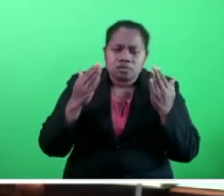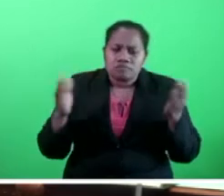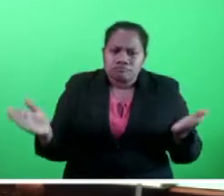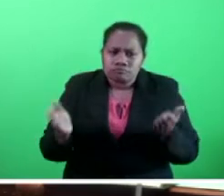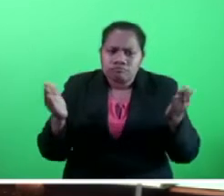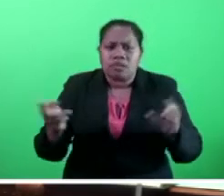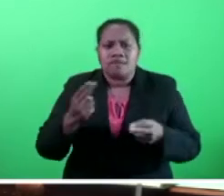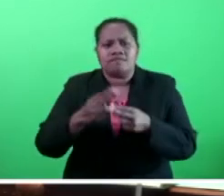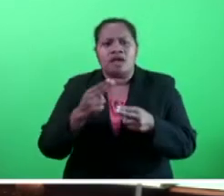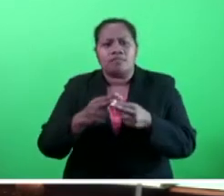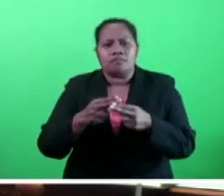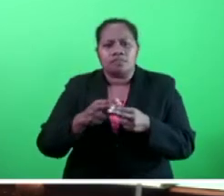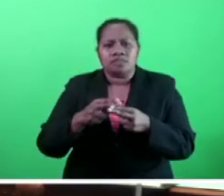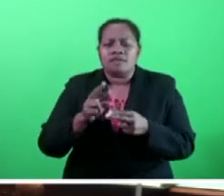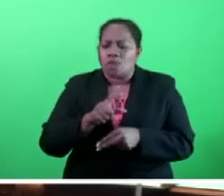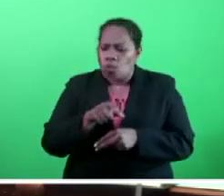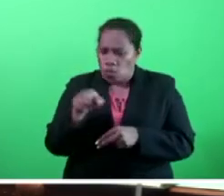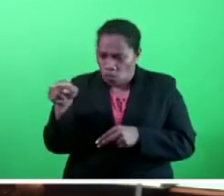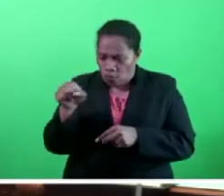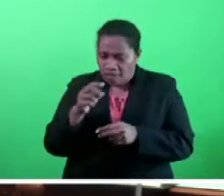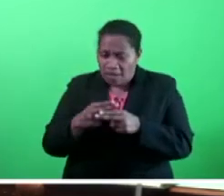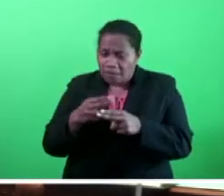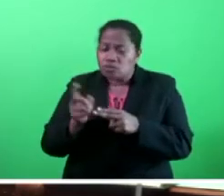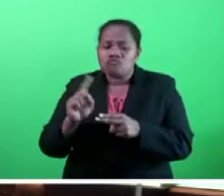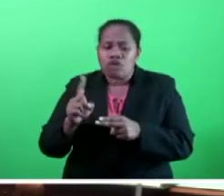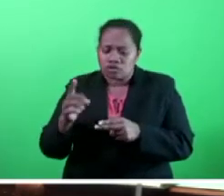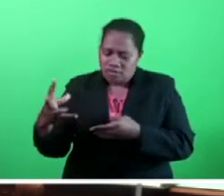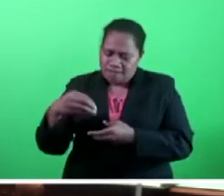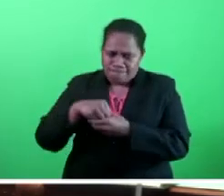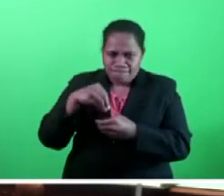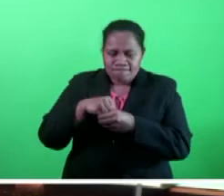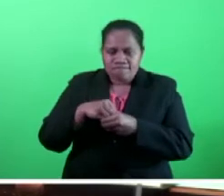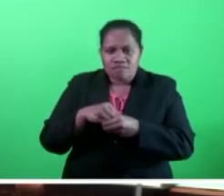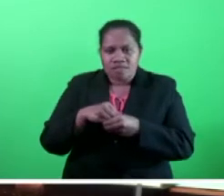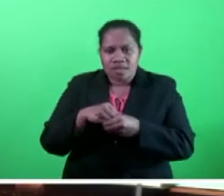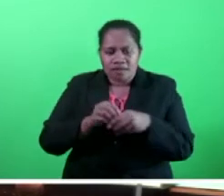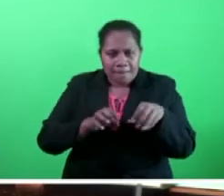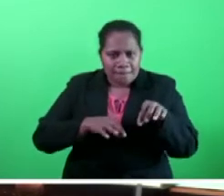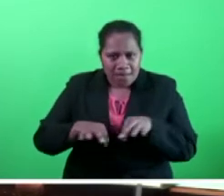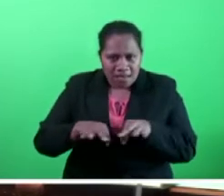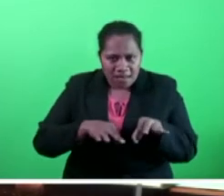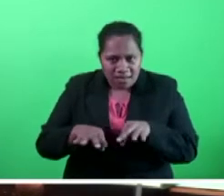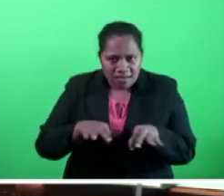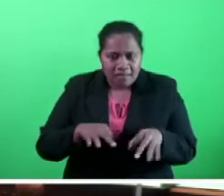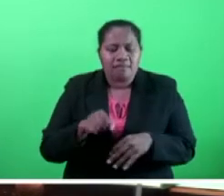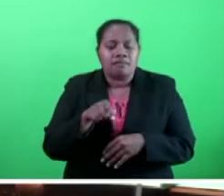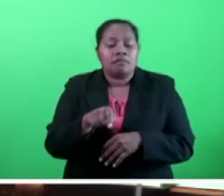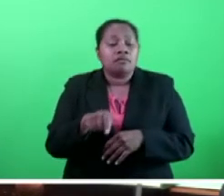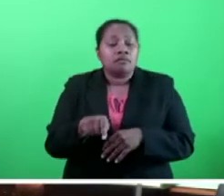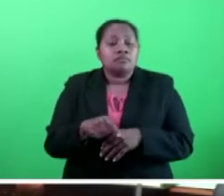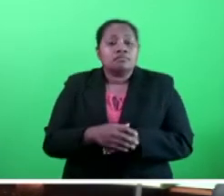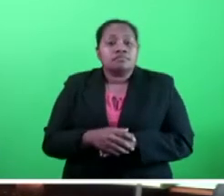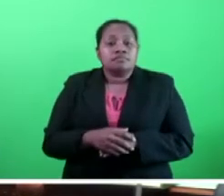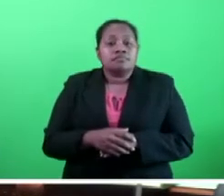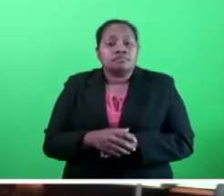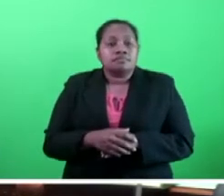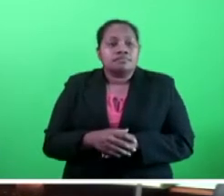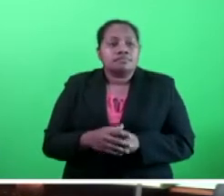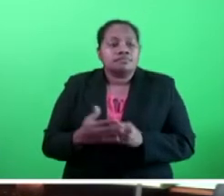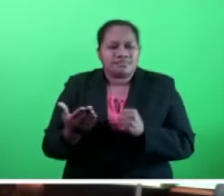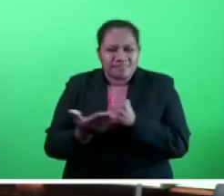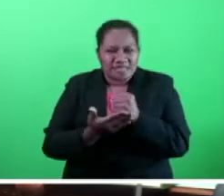cattle to be part of this expansion plan. Mr. Speaker, the basic concept for the Fiji dairy